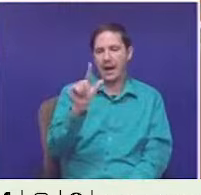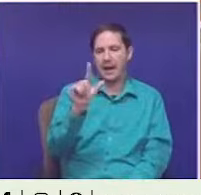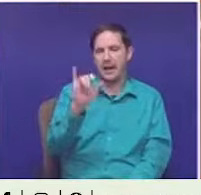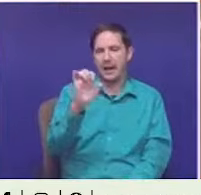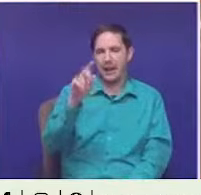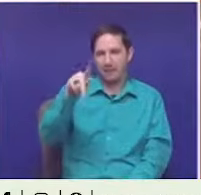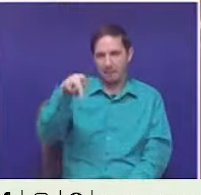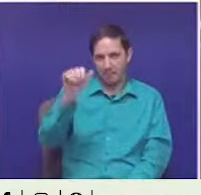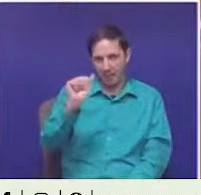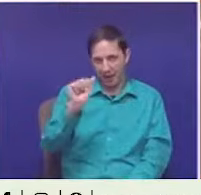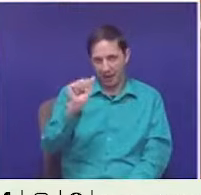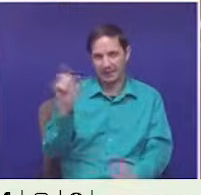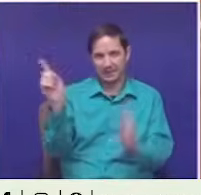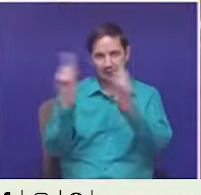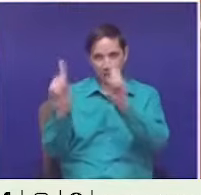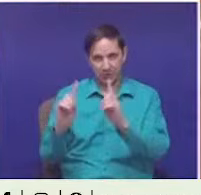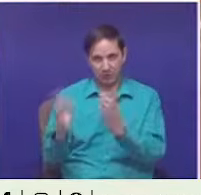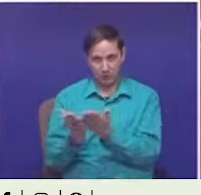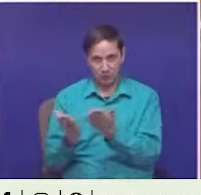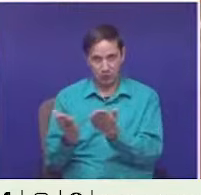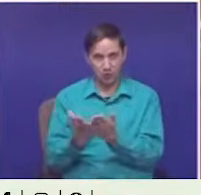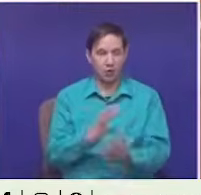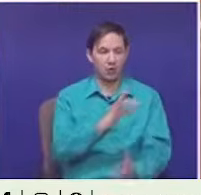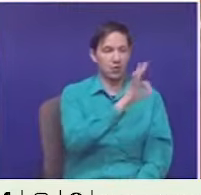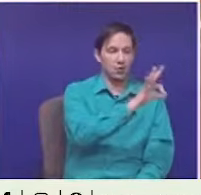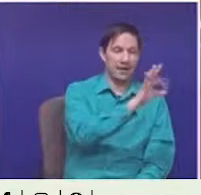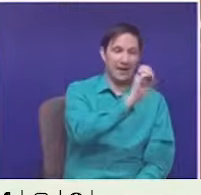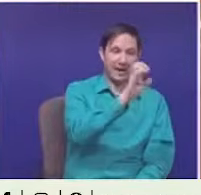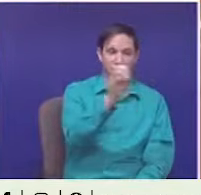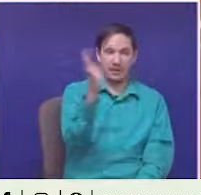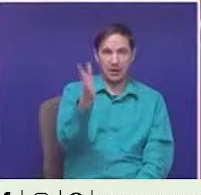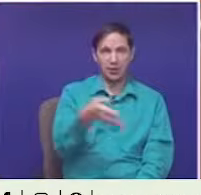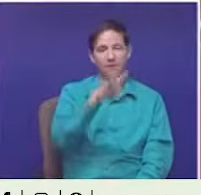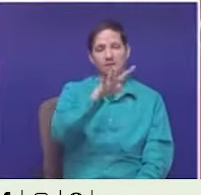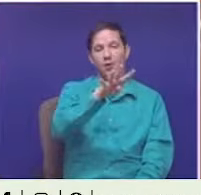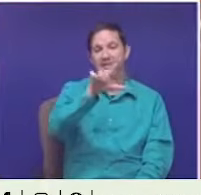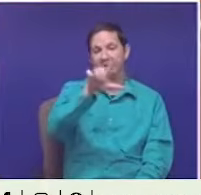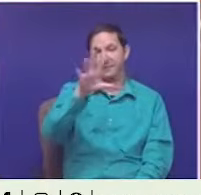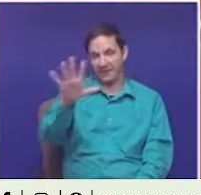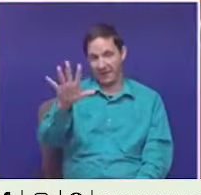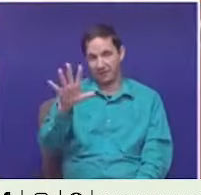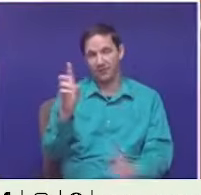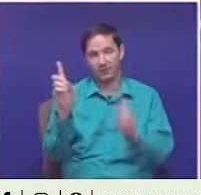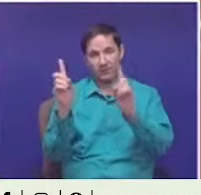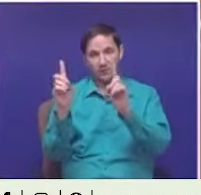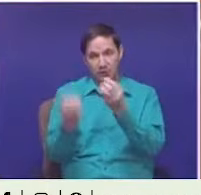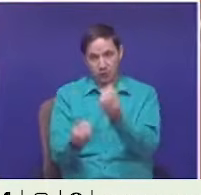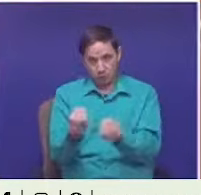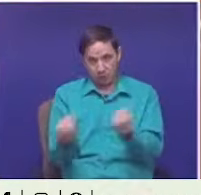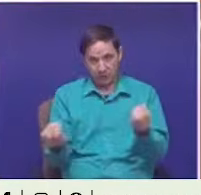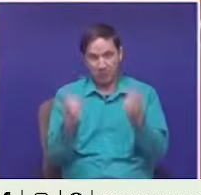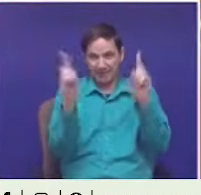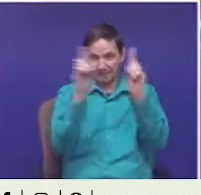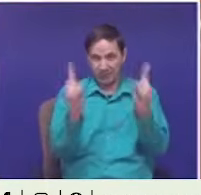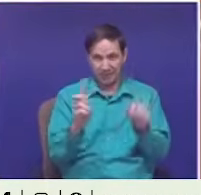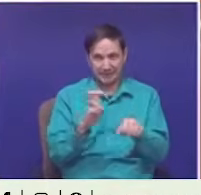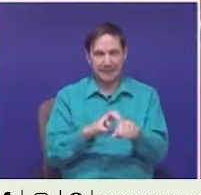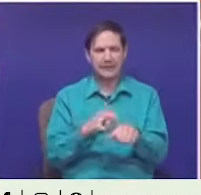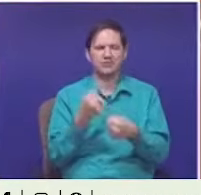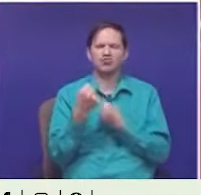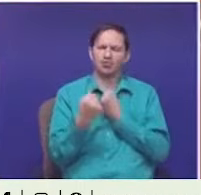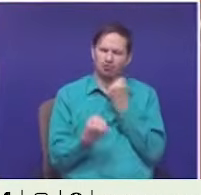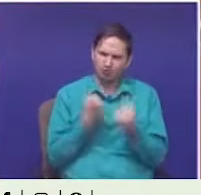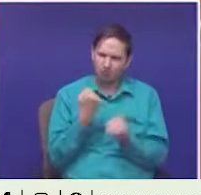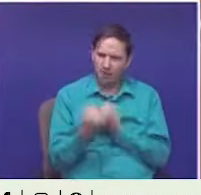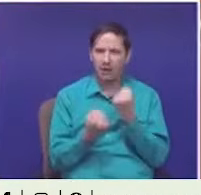in Guamashu. 300 out of 475 learners with special needs, educational needs, are currently struggling